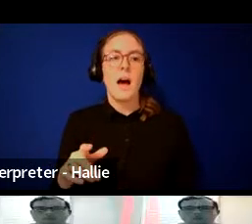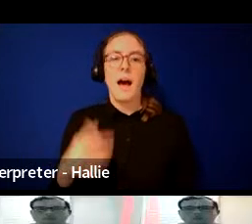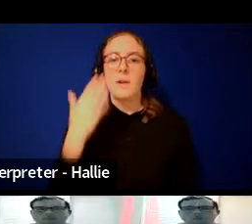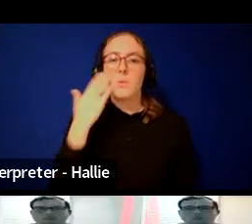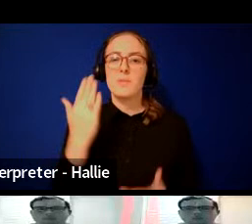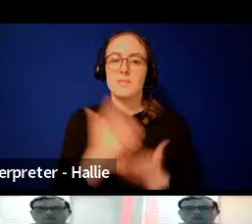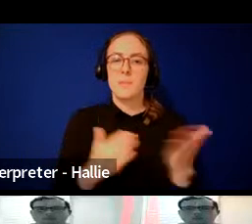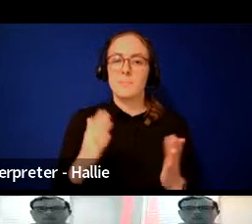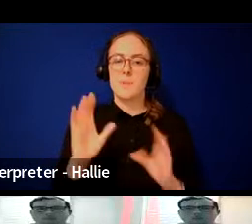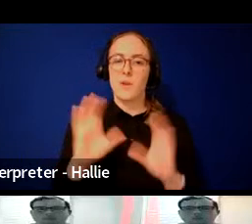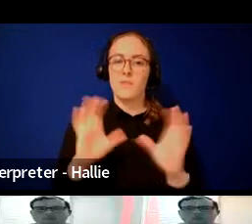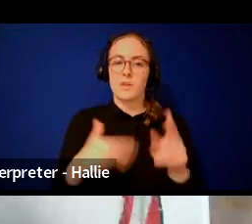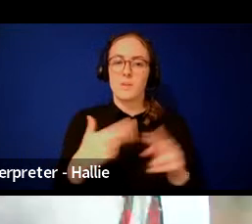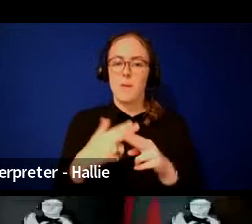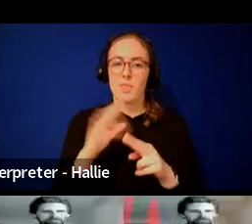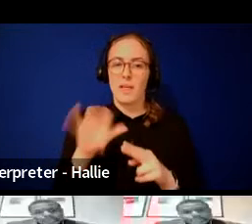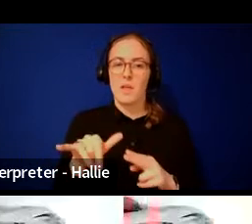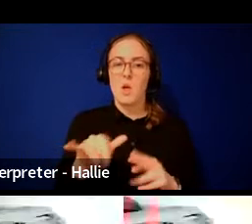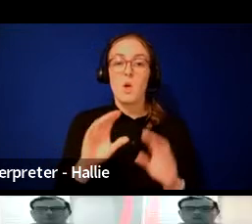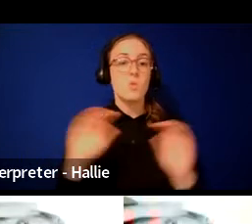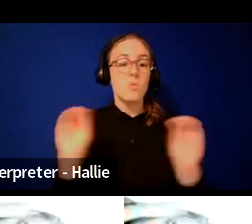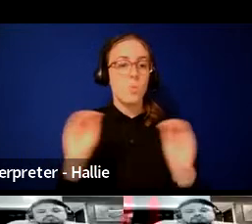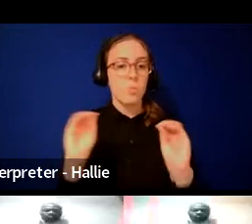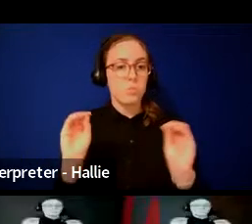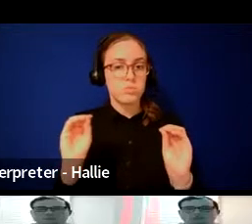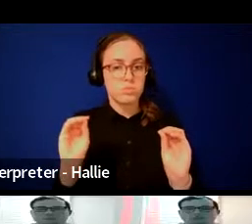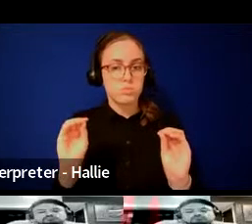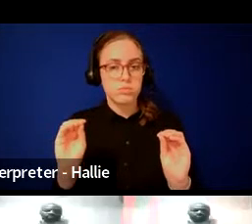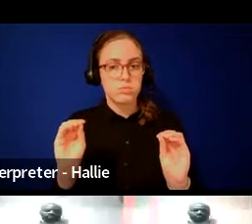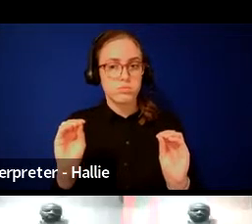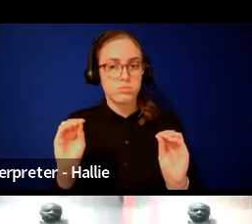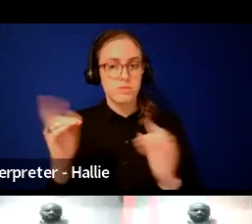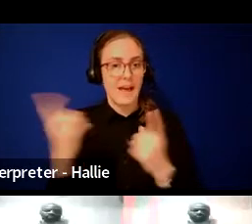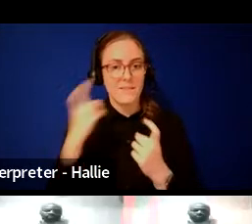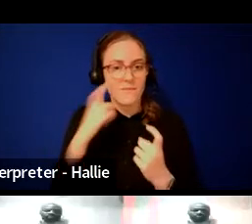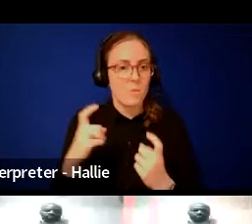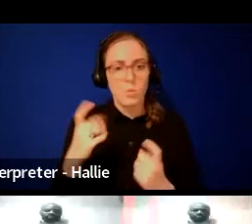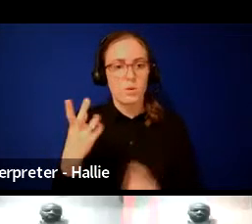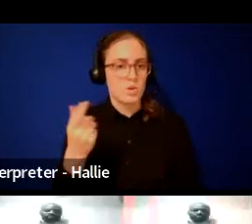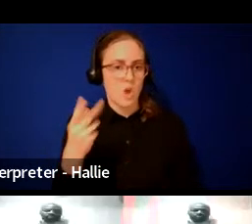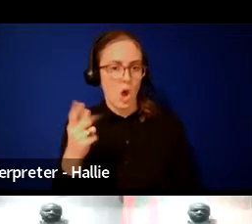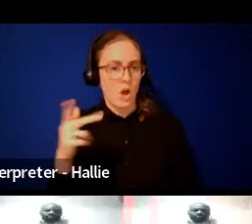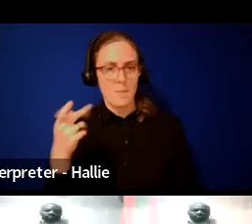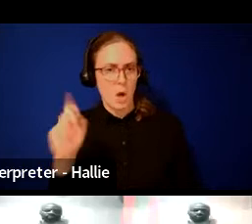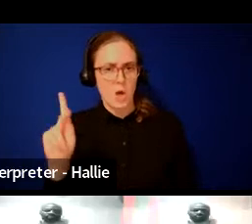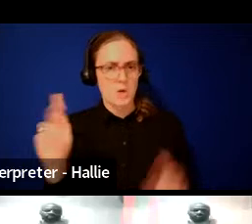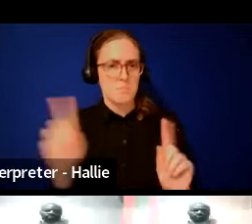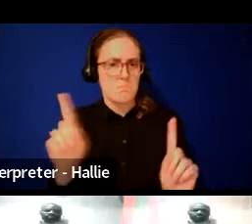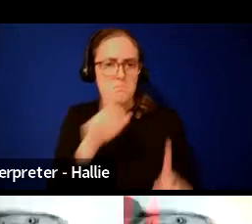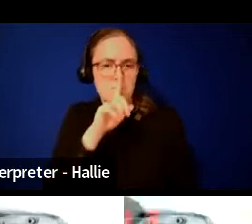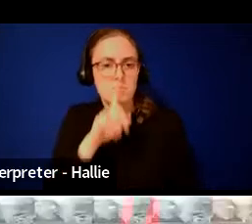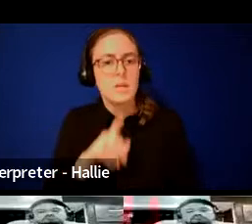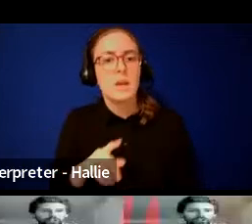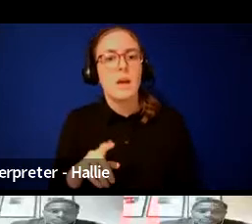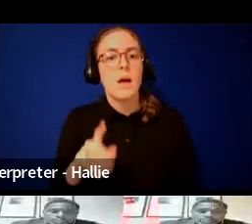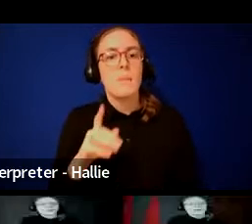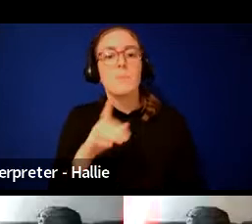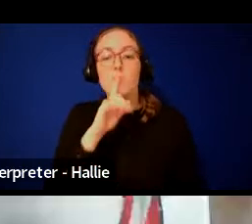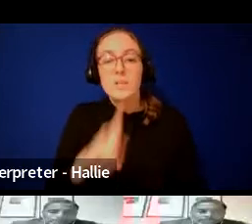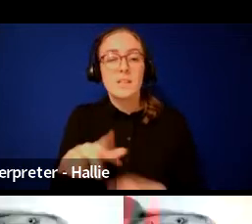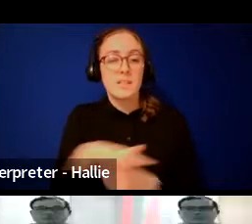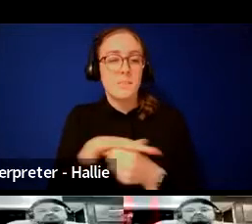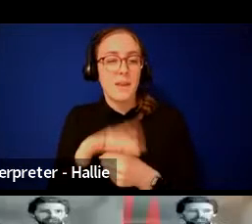about it tonight, I do want to note no one has asked, no one that I've worked with has been asking for a dog park there. The focus has really been on a space for